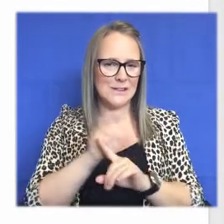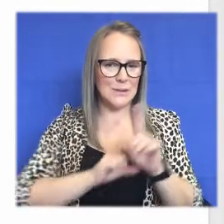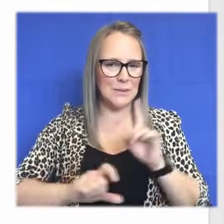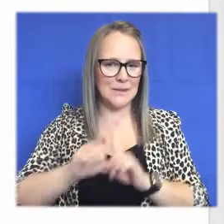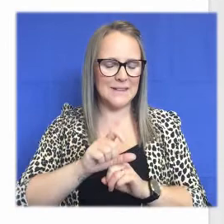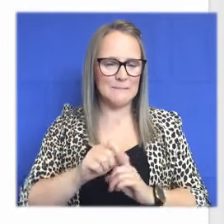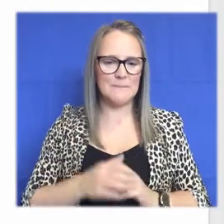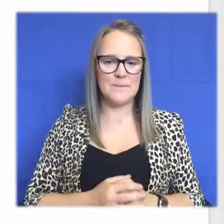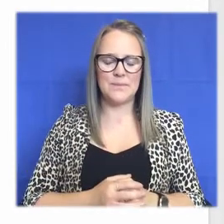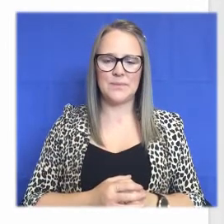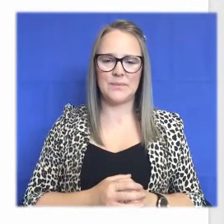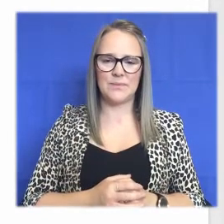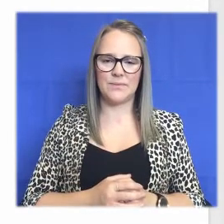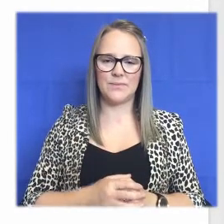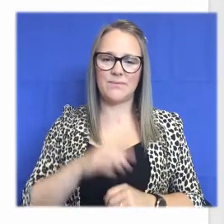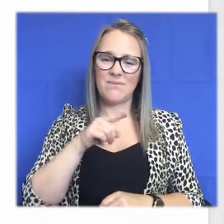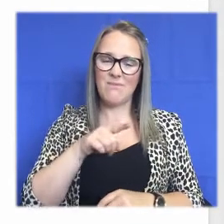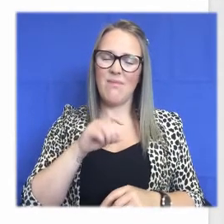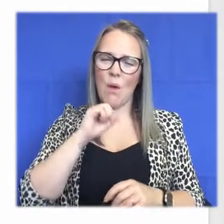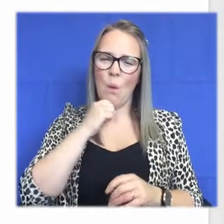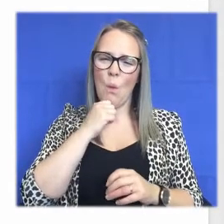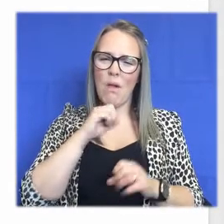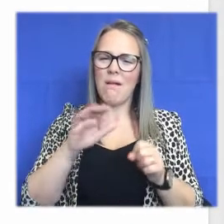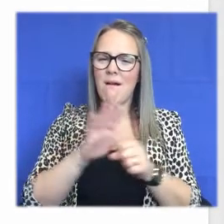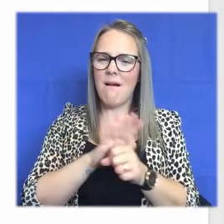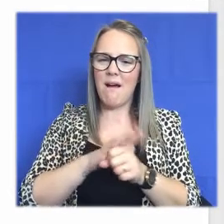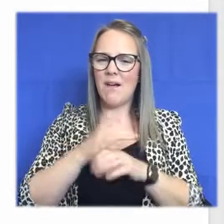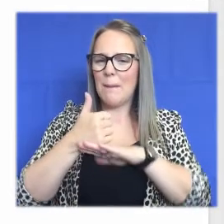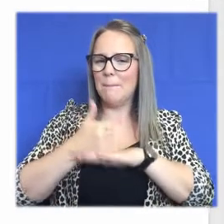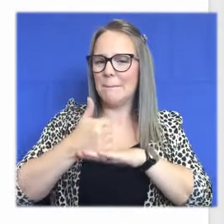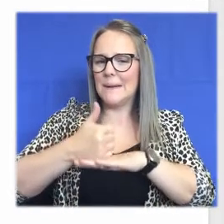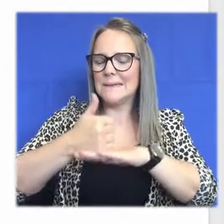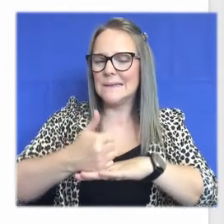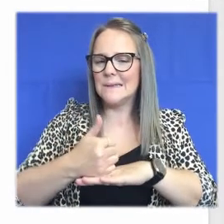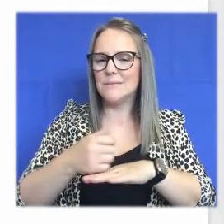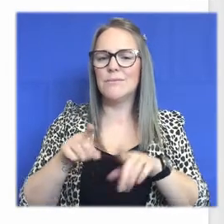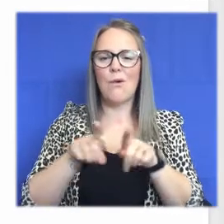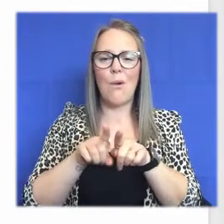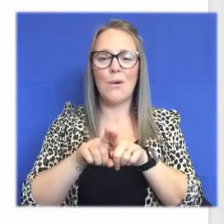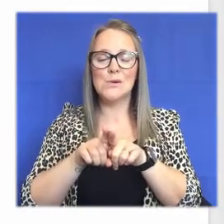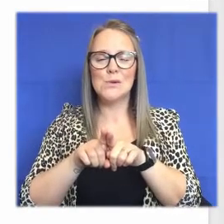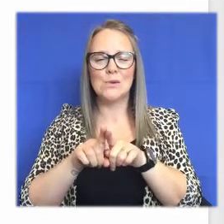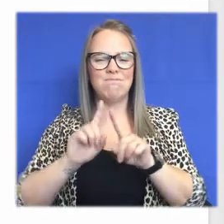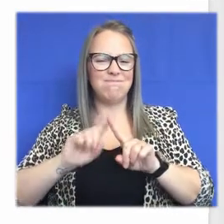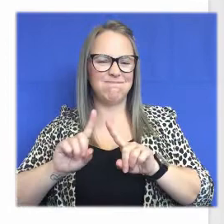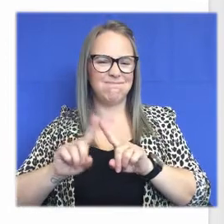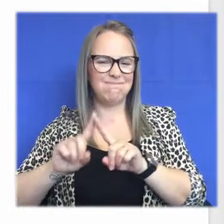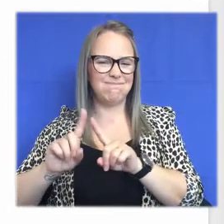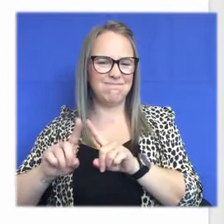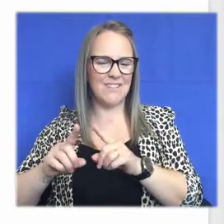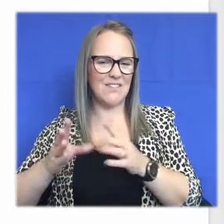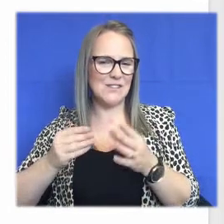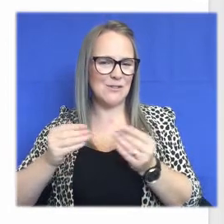fundamentals of modeling in 3D Studio Max, and we'll try and get a little bit of Mudbox in there too.